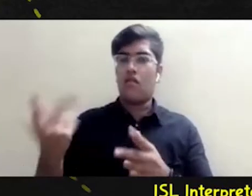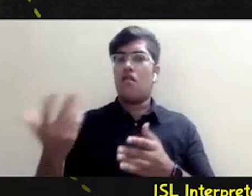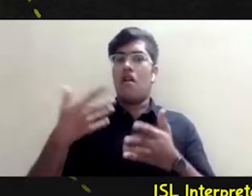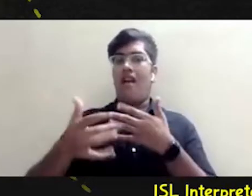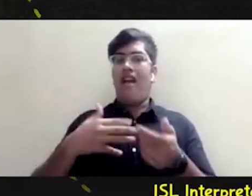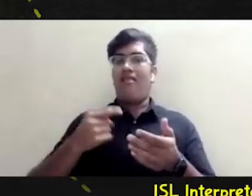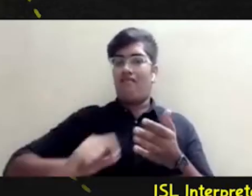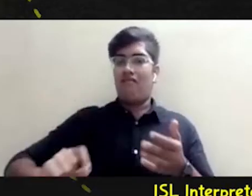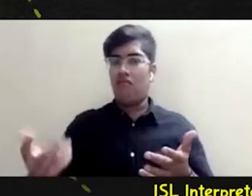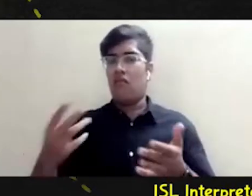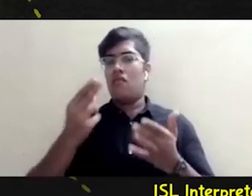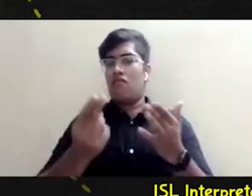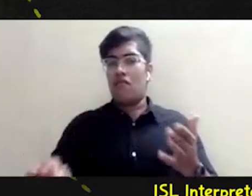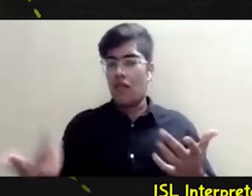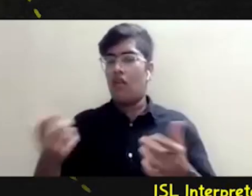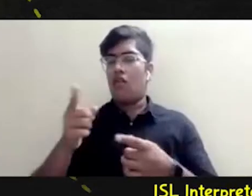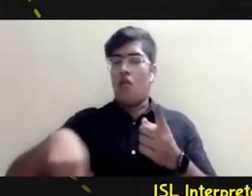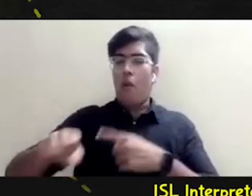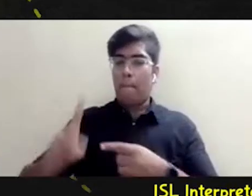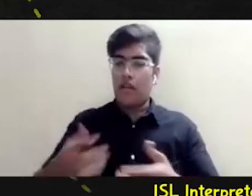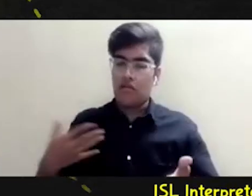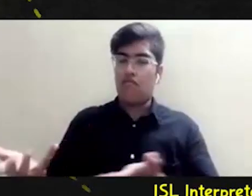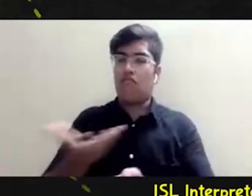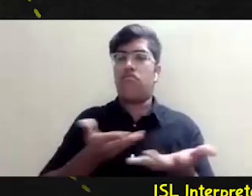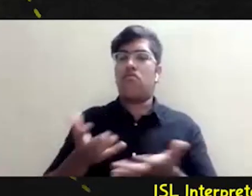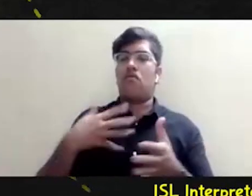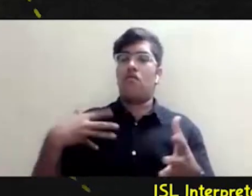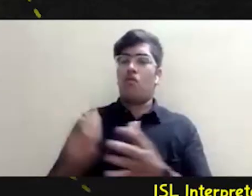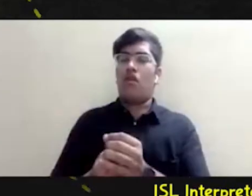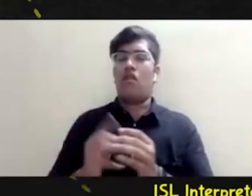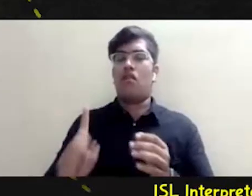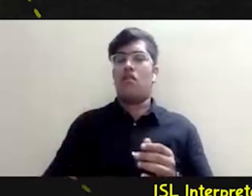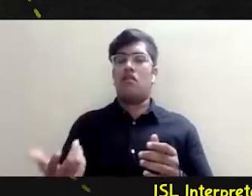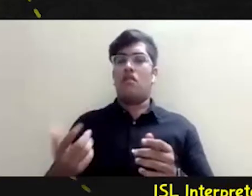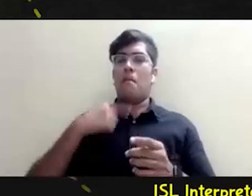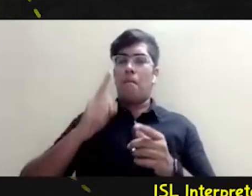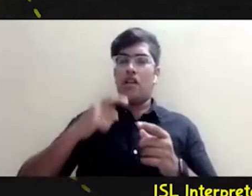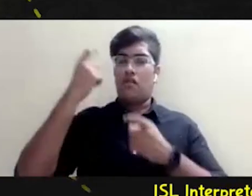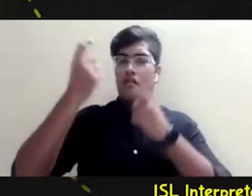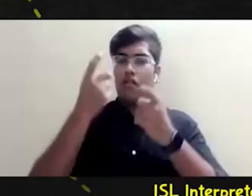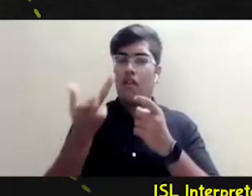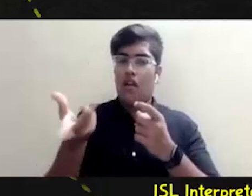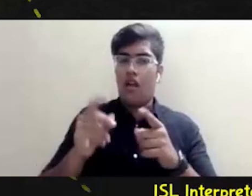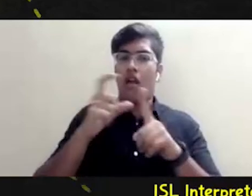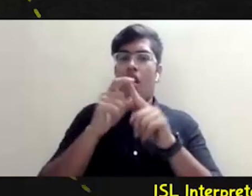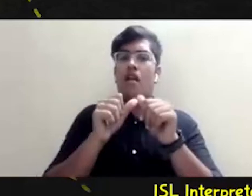and look at engaging with them also. We need to rethink capturing data